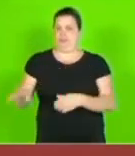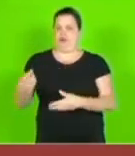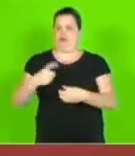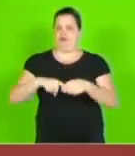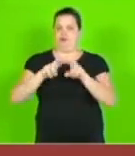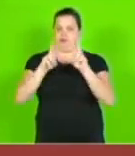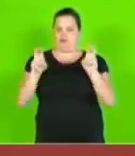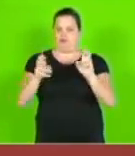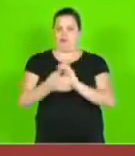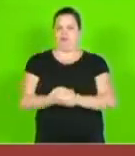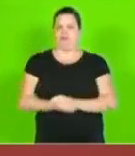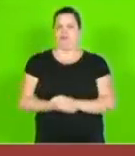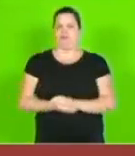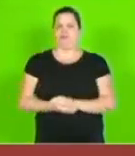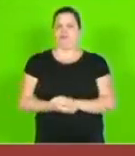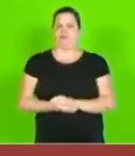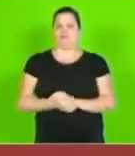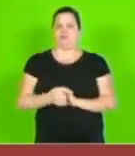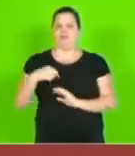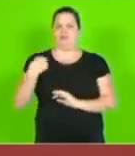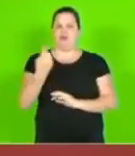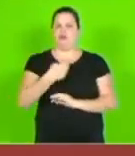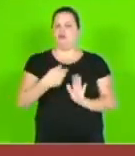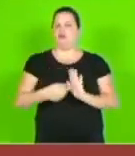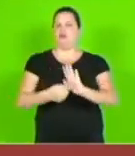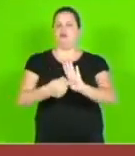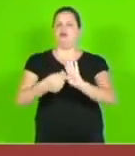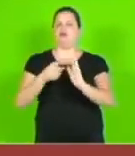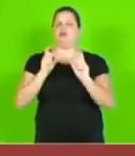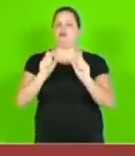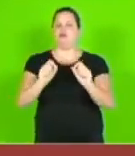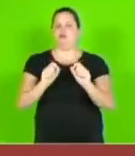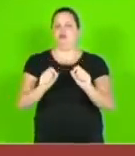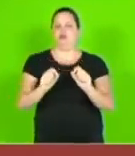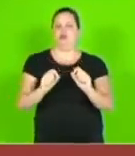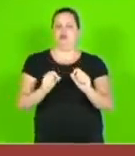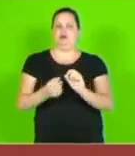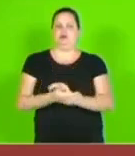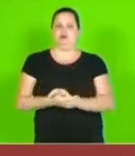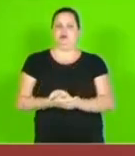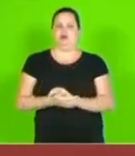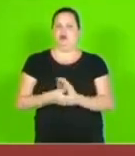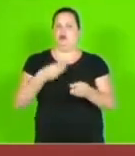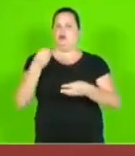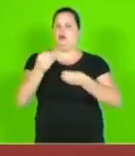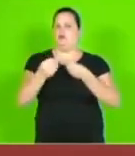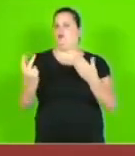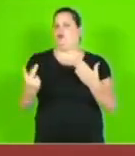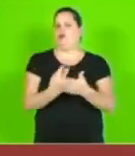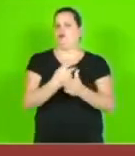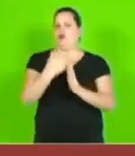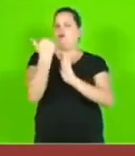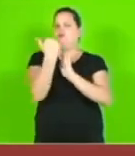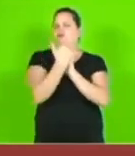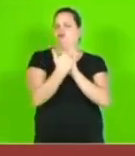So coming back to the topic at hand, we were showing to the brethren here a little bit